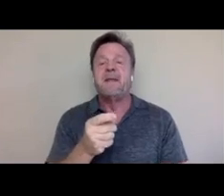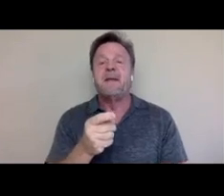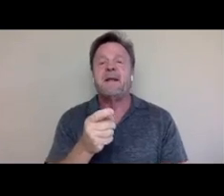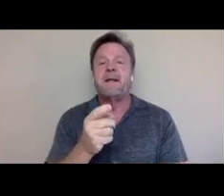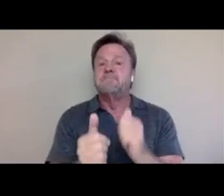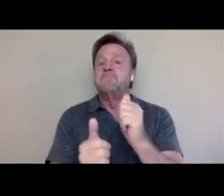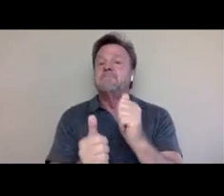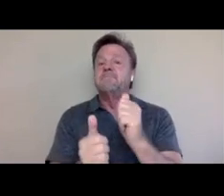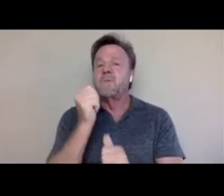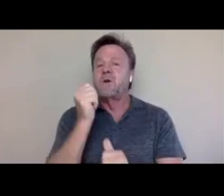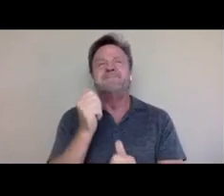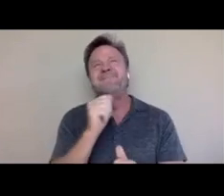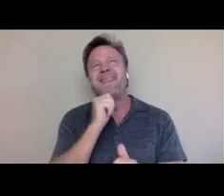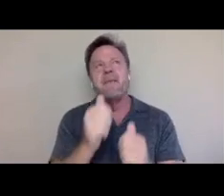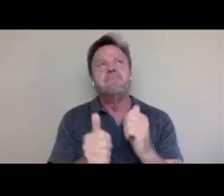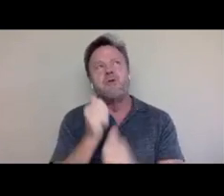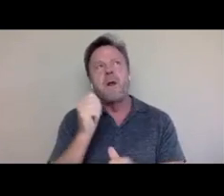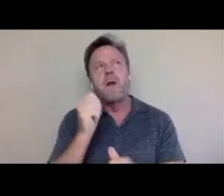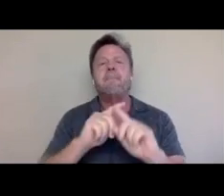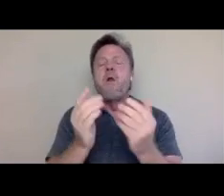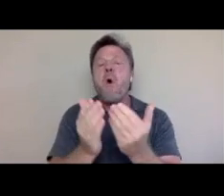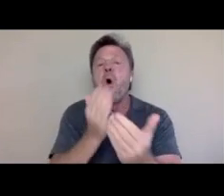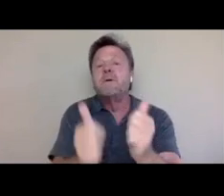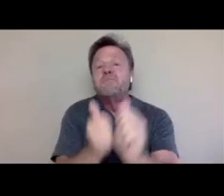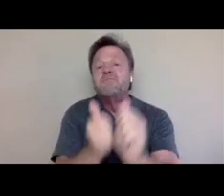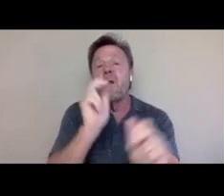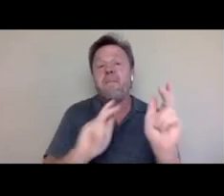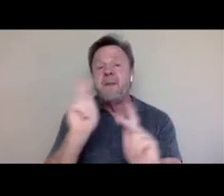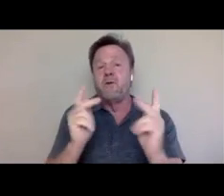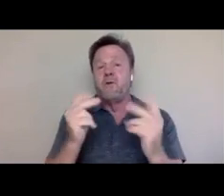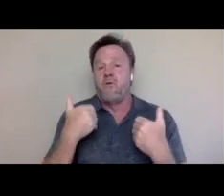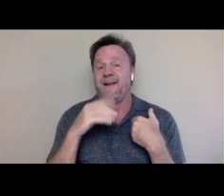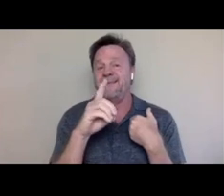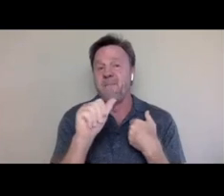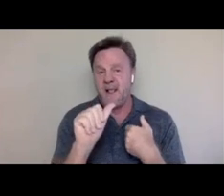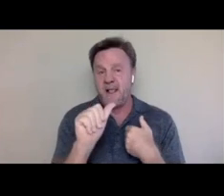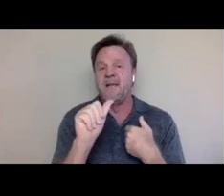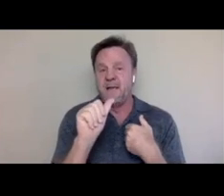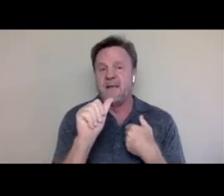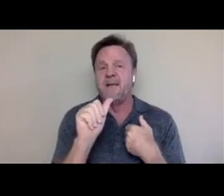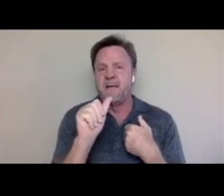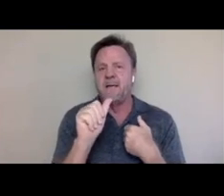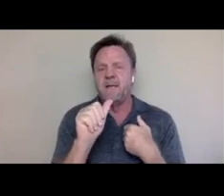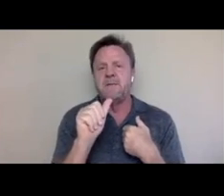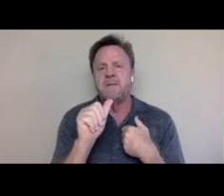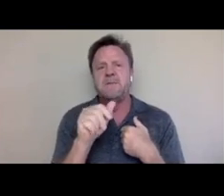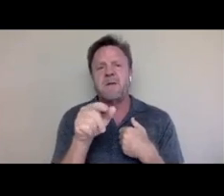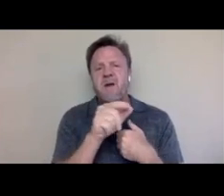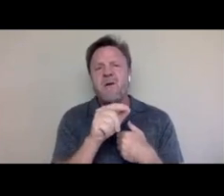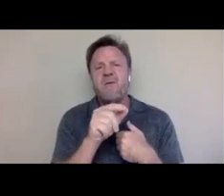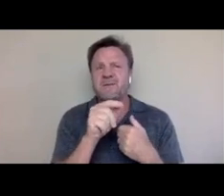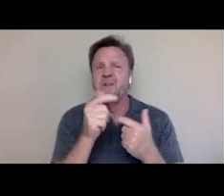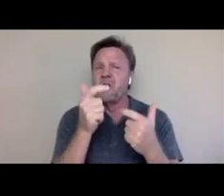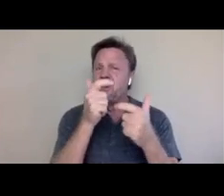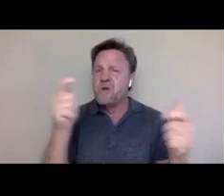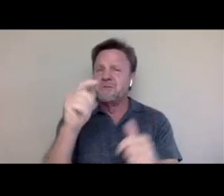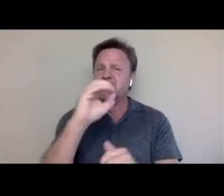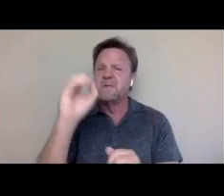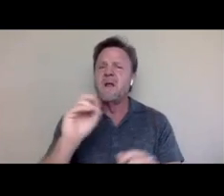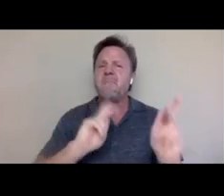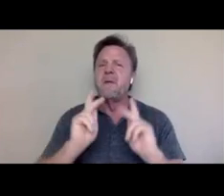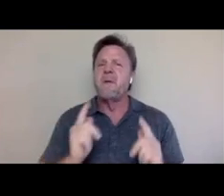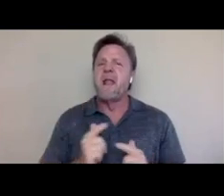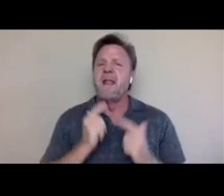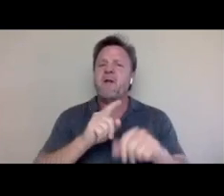majority, not the majority, but almost the majority of people with disabilities are a great percentage of people living in